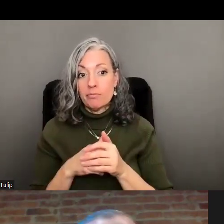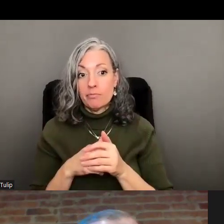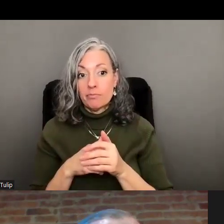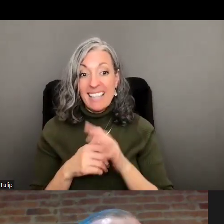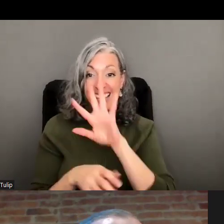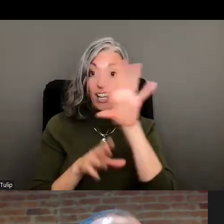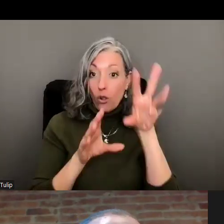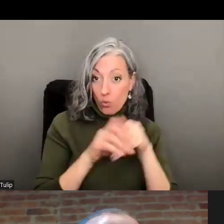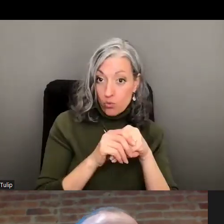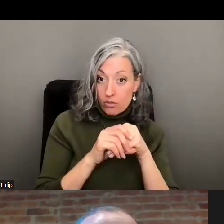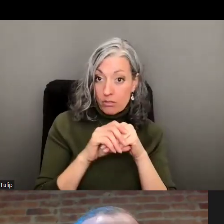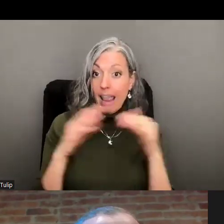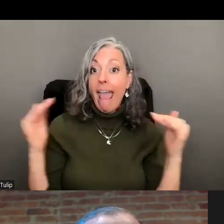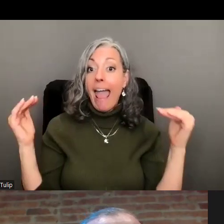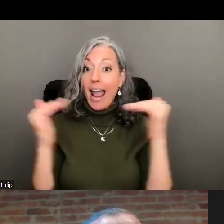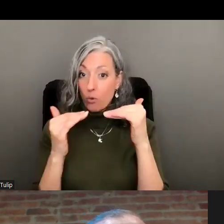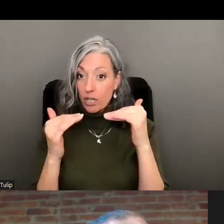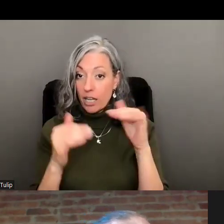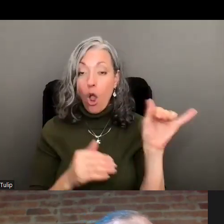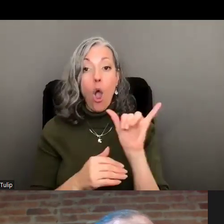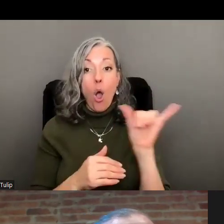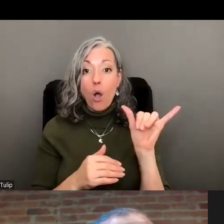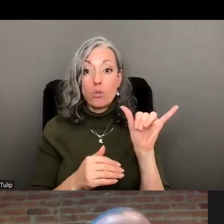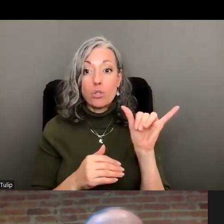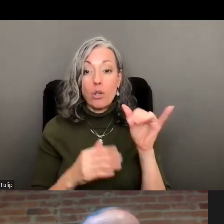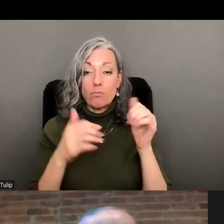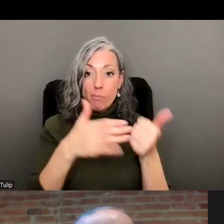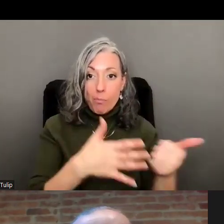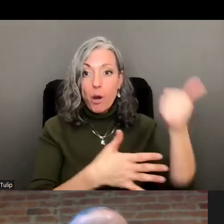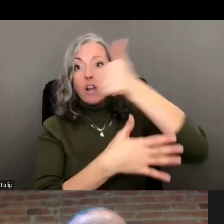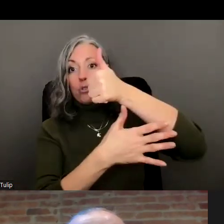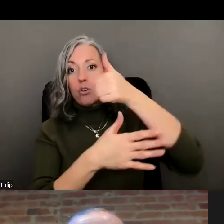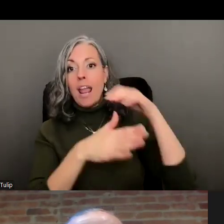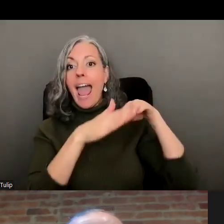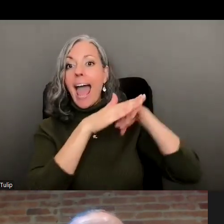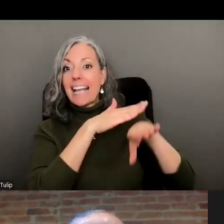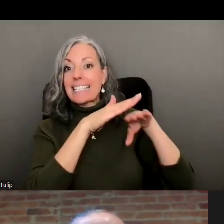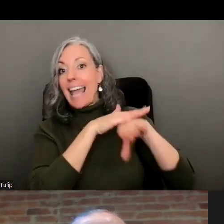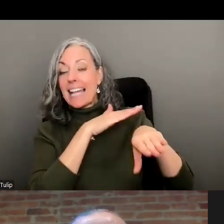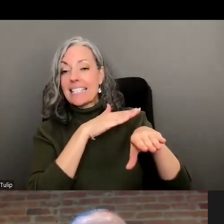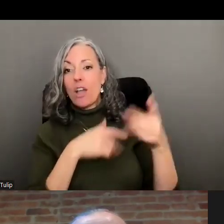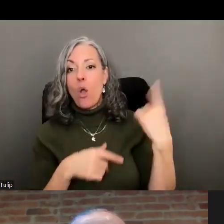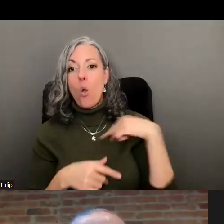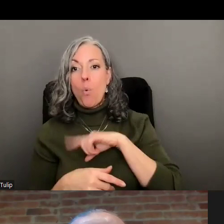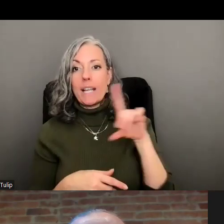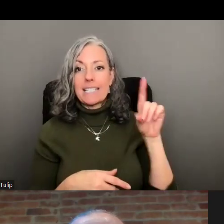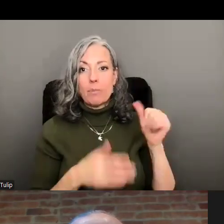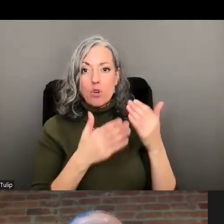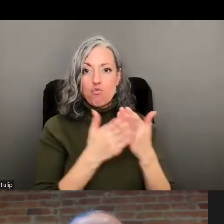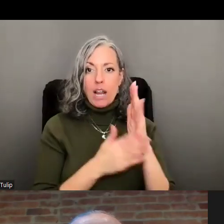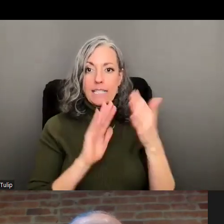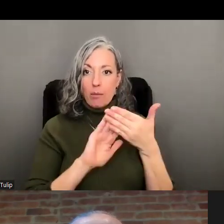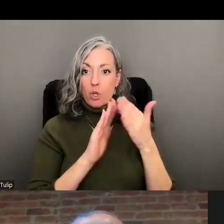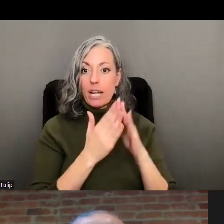inclusion and equity, as well as prioritizing access. We in the disability rights community, we